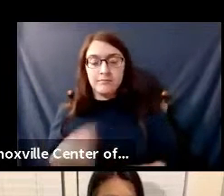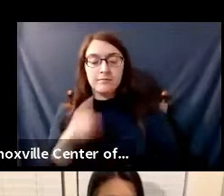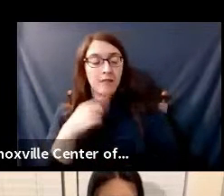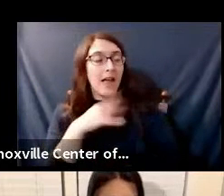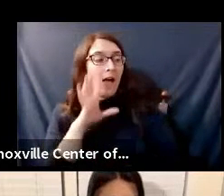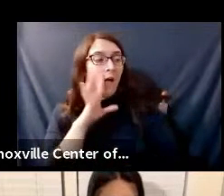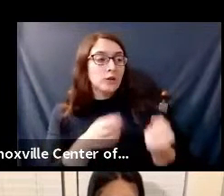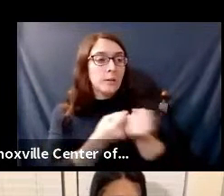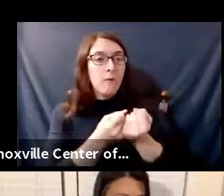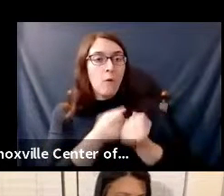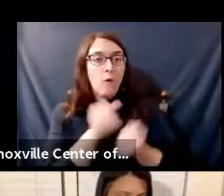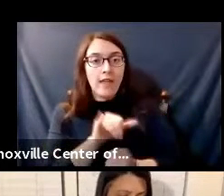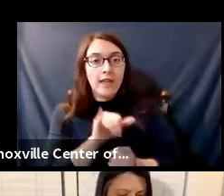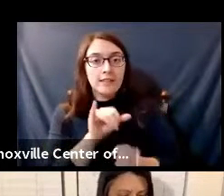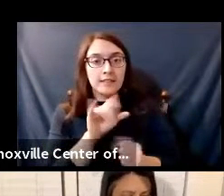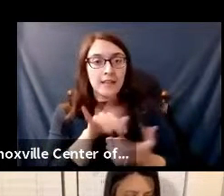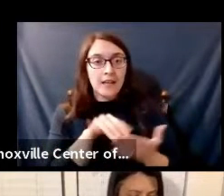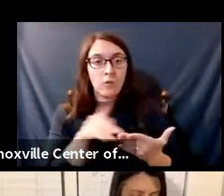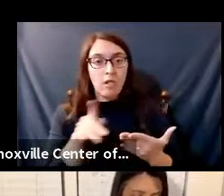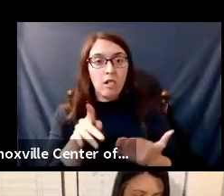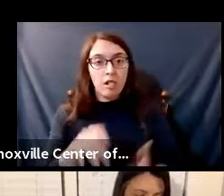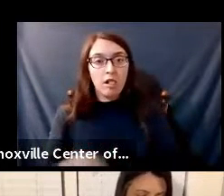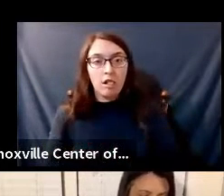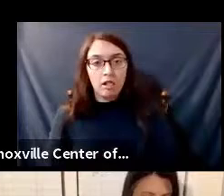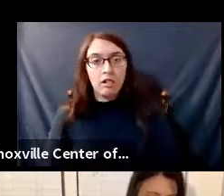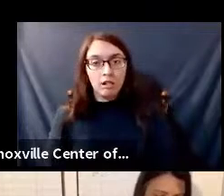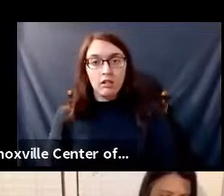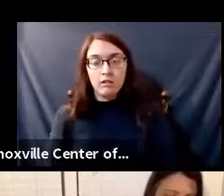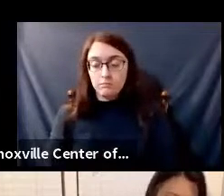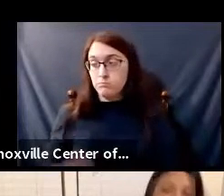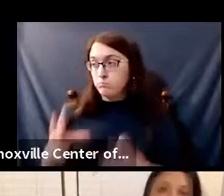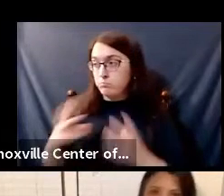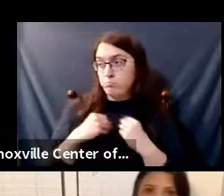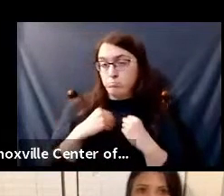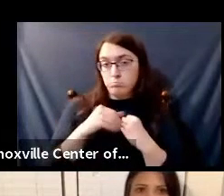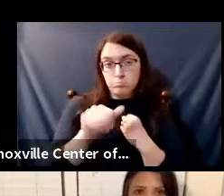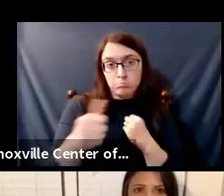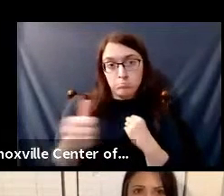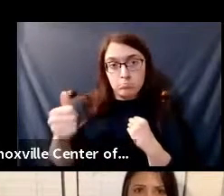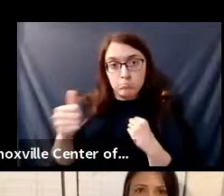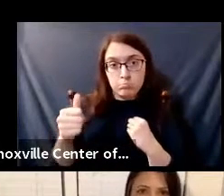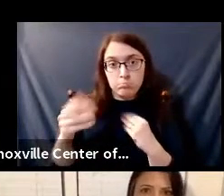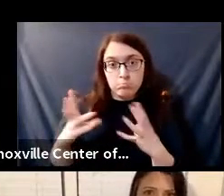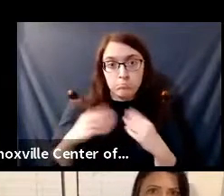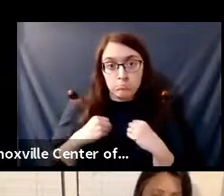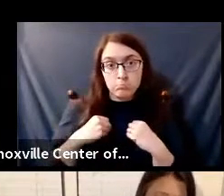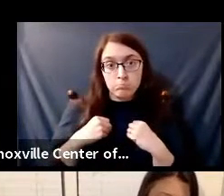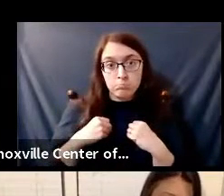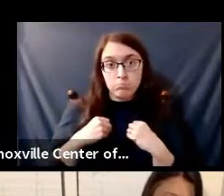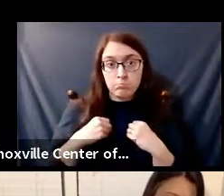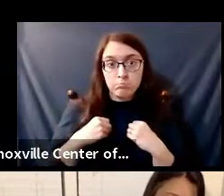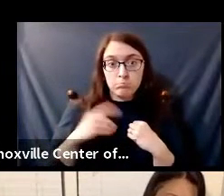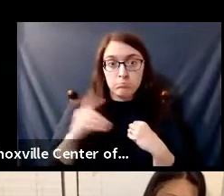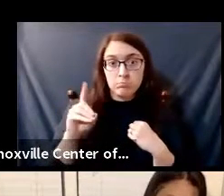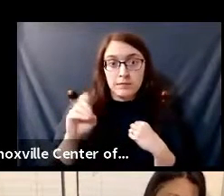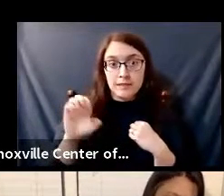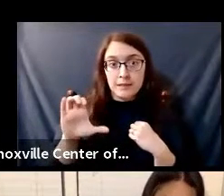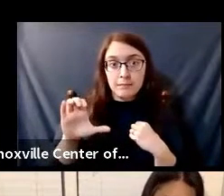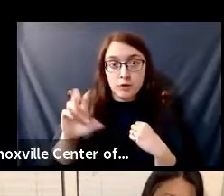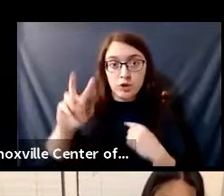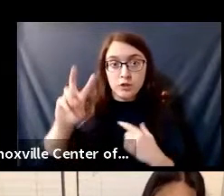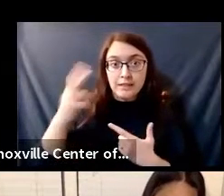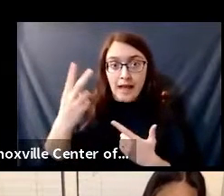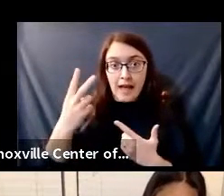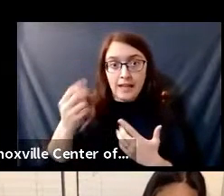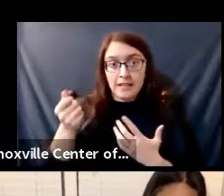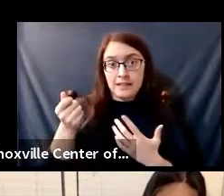described. Okay. I'll Would second. everyone else- Is that okay with everyone else? Basically December 2nd, 16th, and 30th